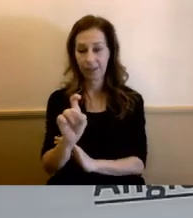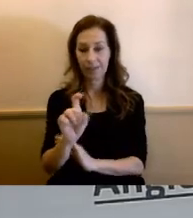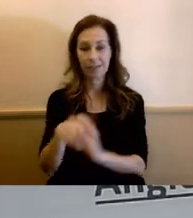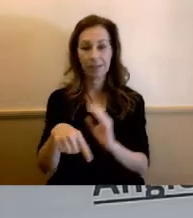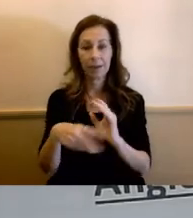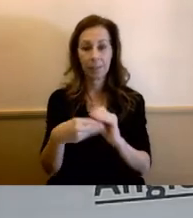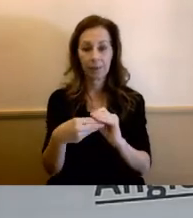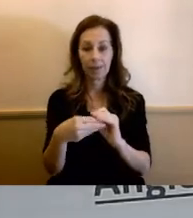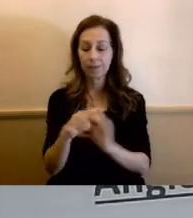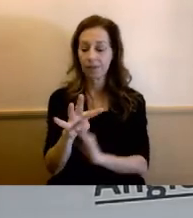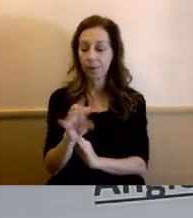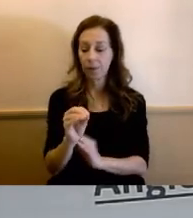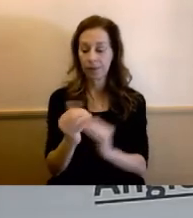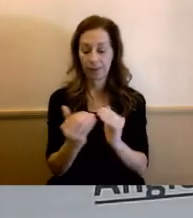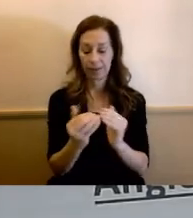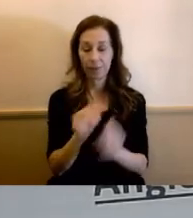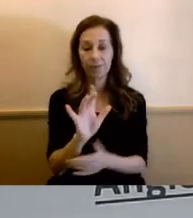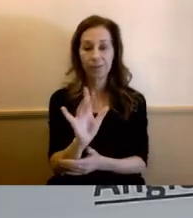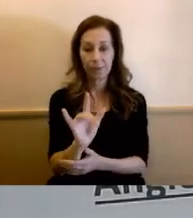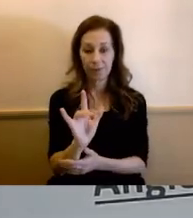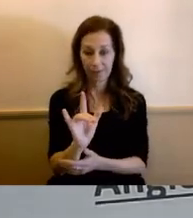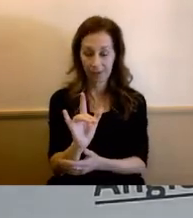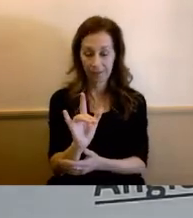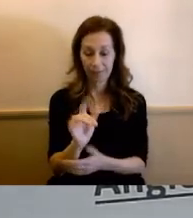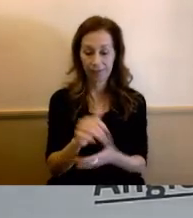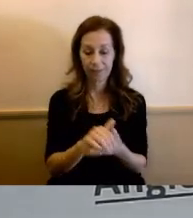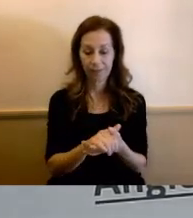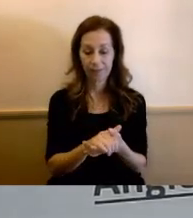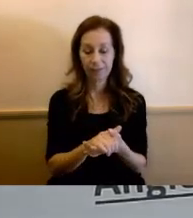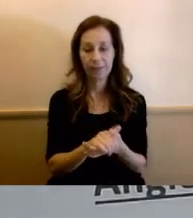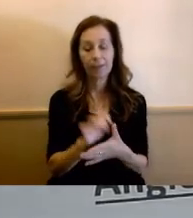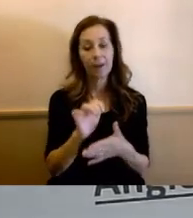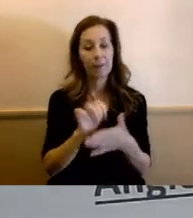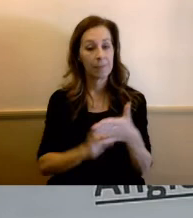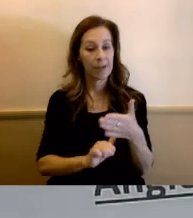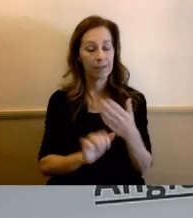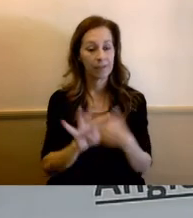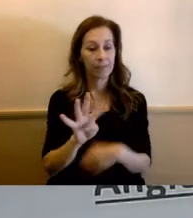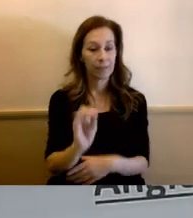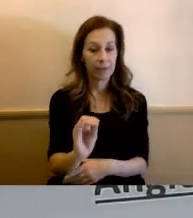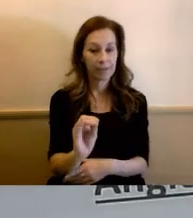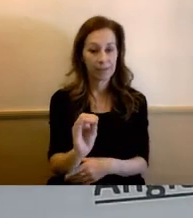equals 25, minus 40,